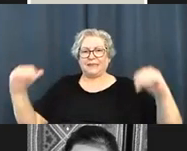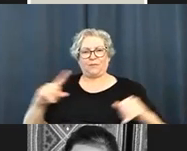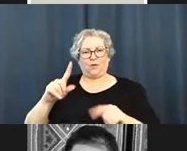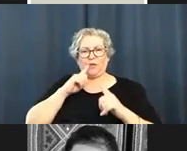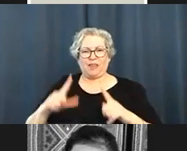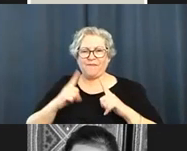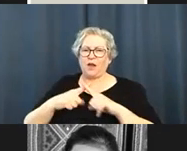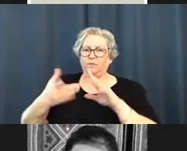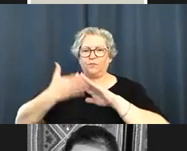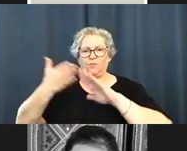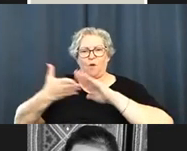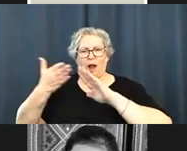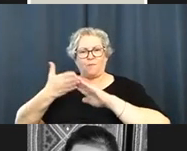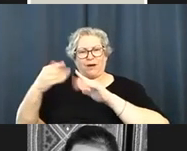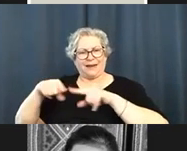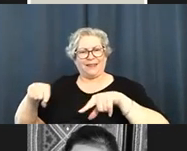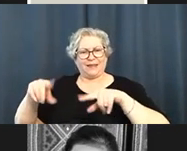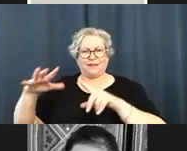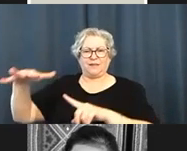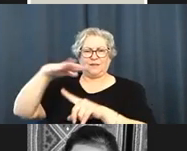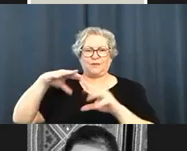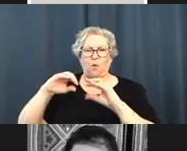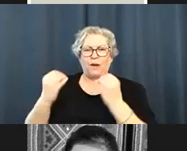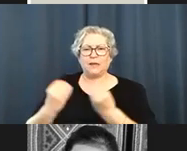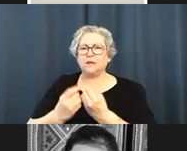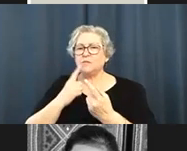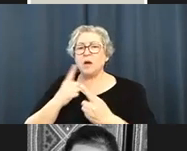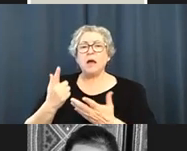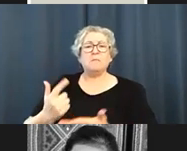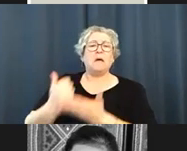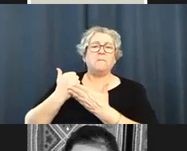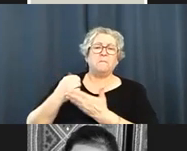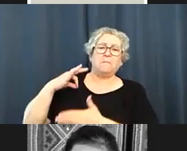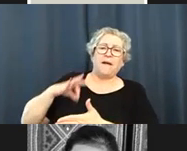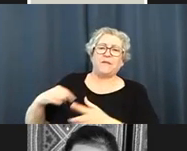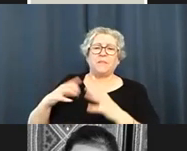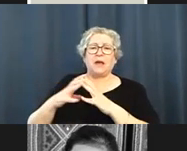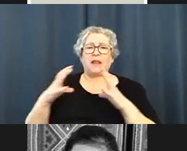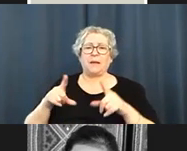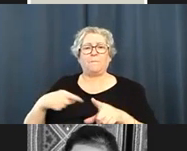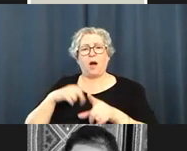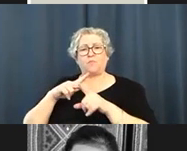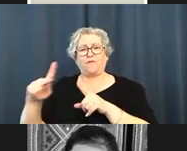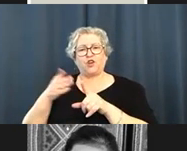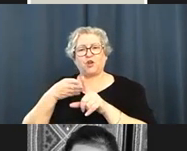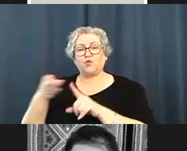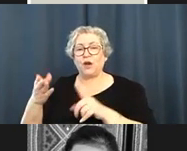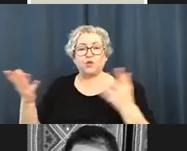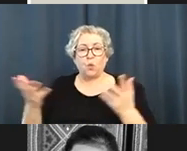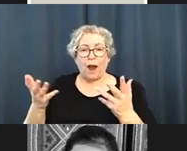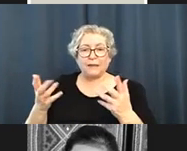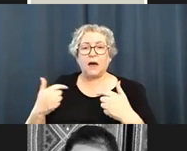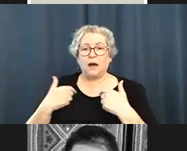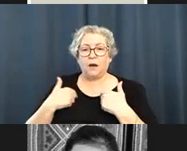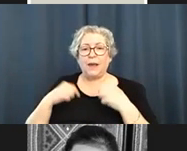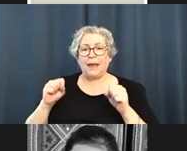operate in at your organization. One of the things that has benefited me tremendously in my professional career is I was